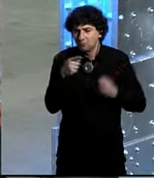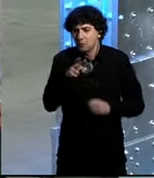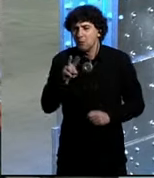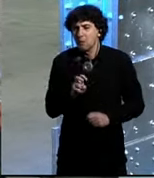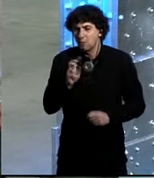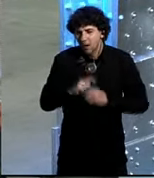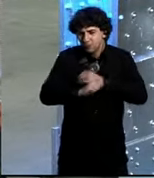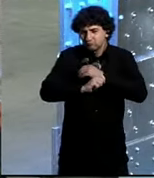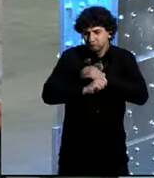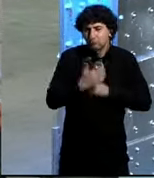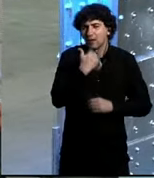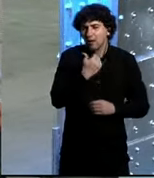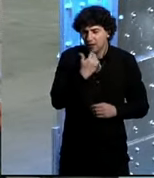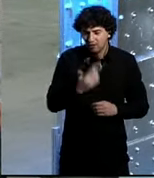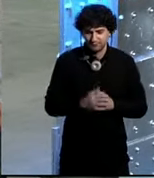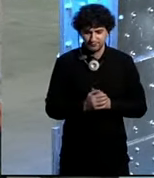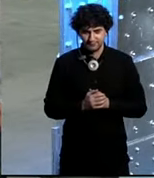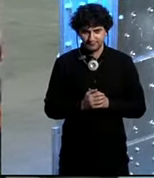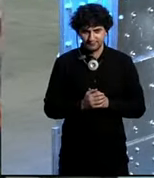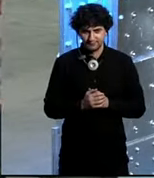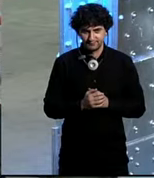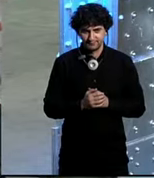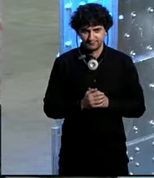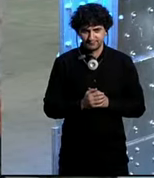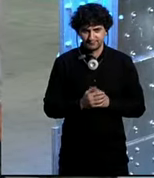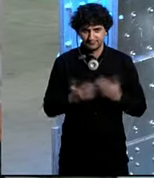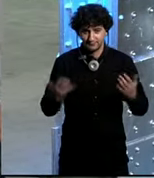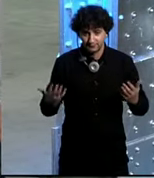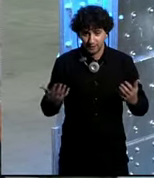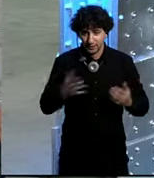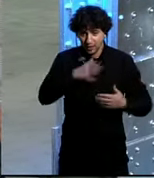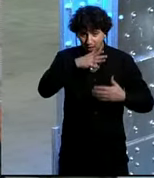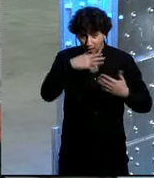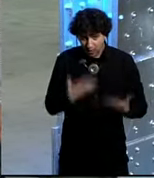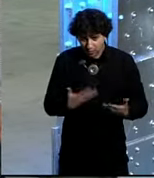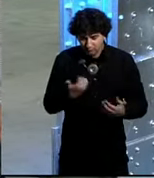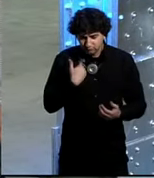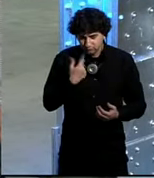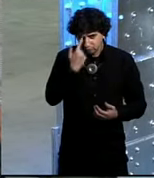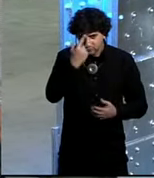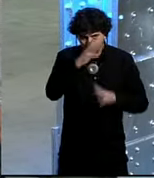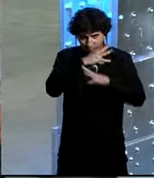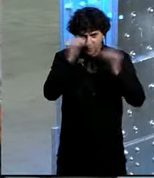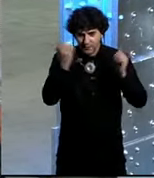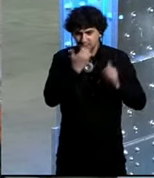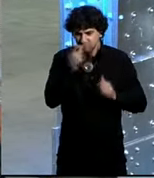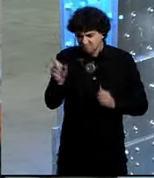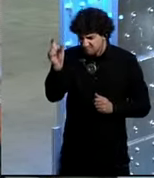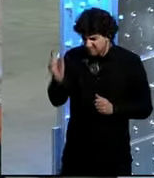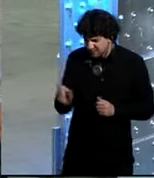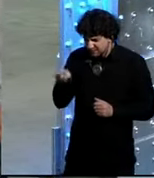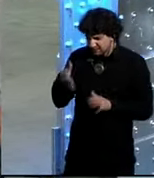shops. I mean, that's a very short step there. The hard thing is that at some point I'll forget